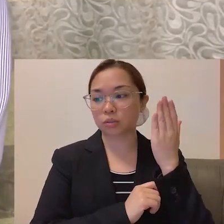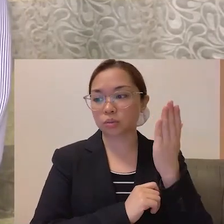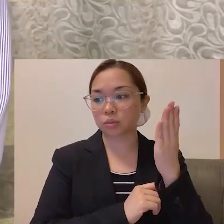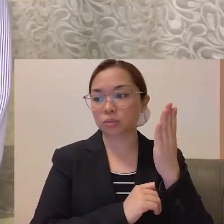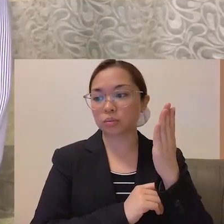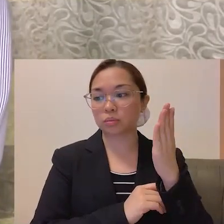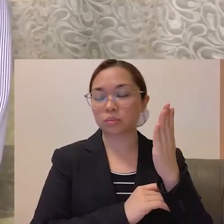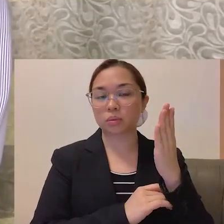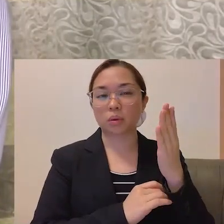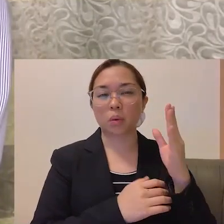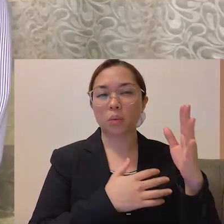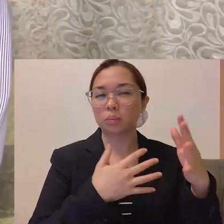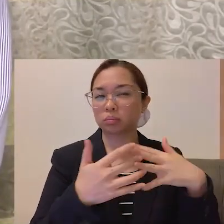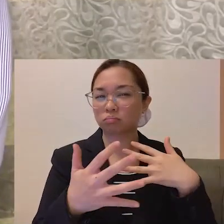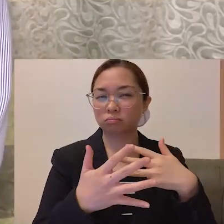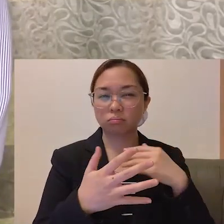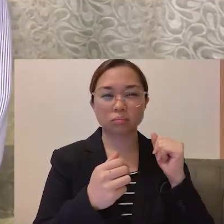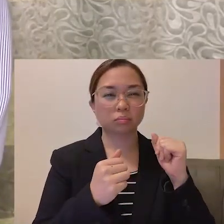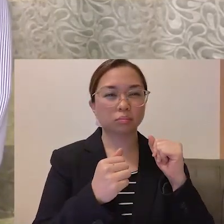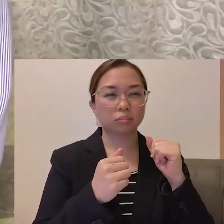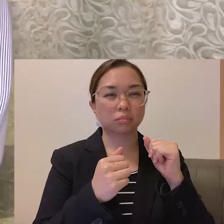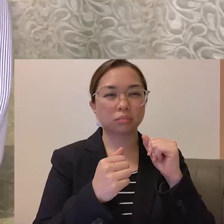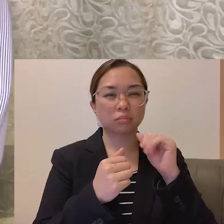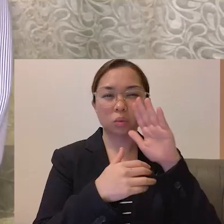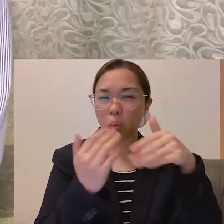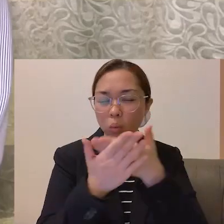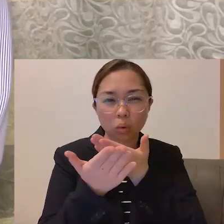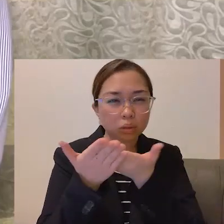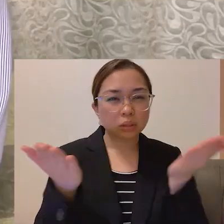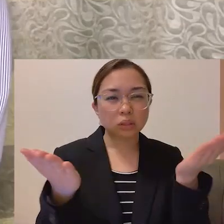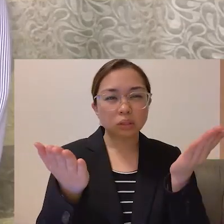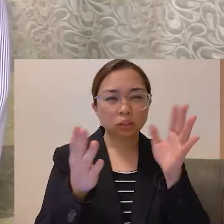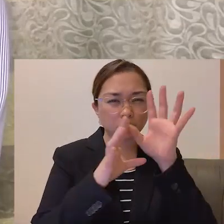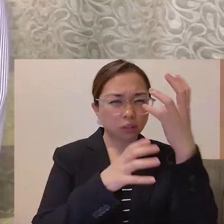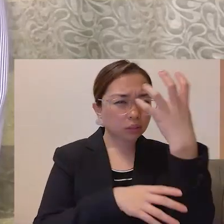blur? Will you direct our steps, O God?